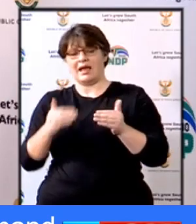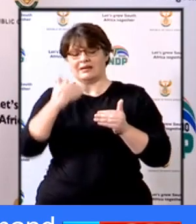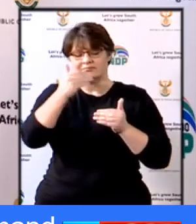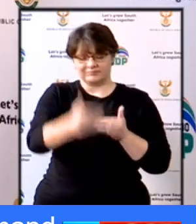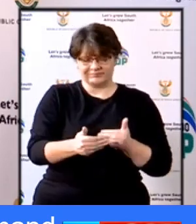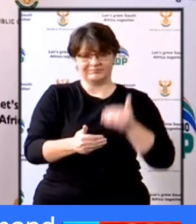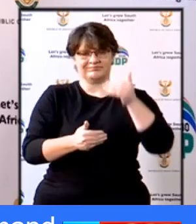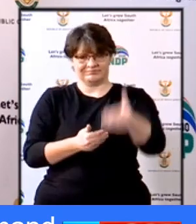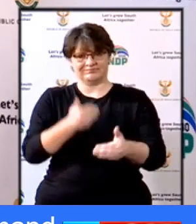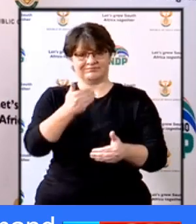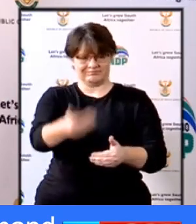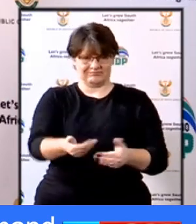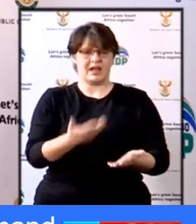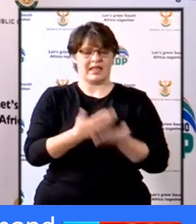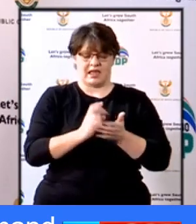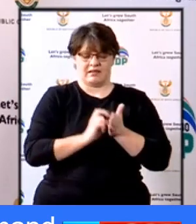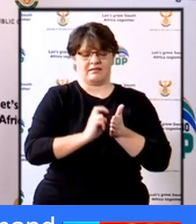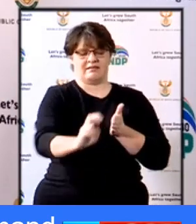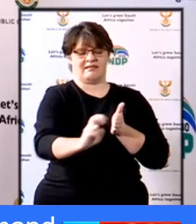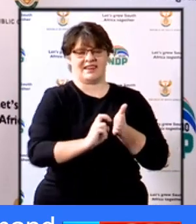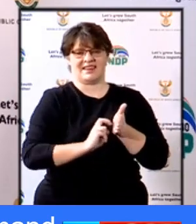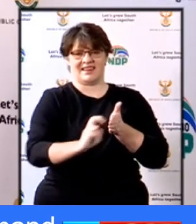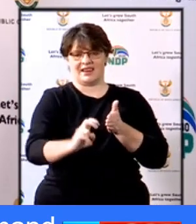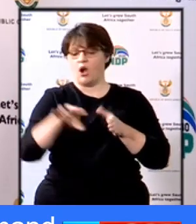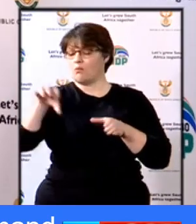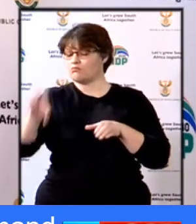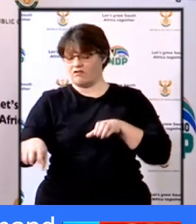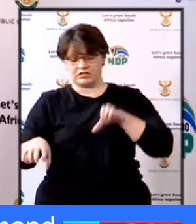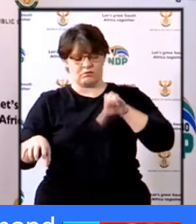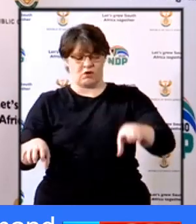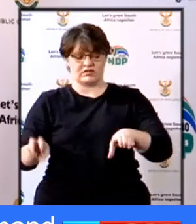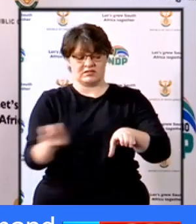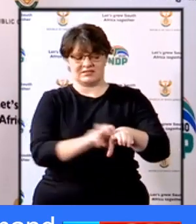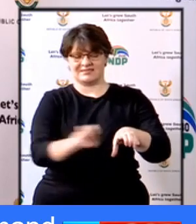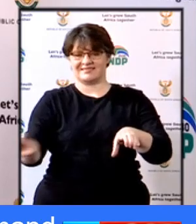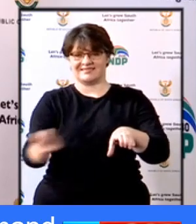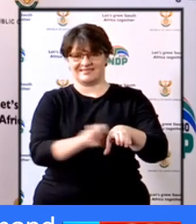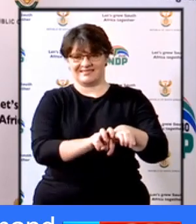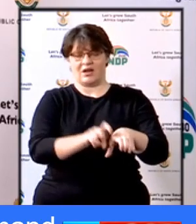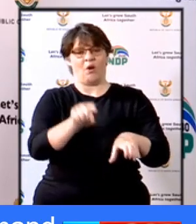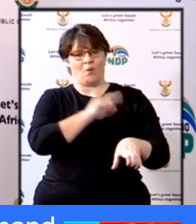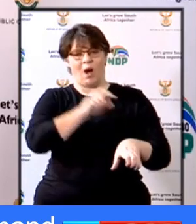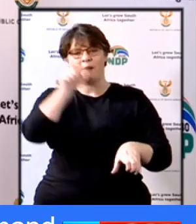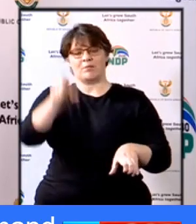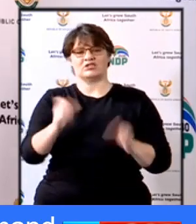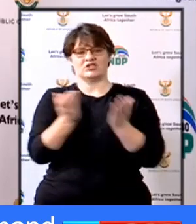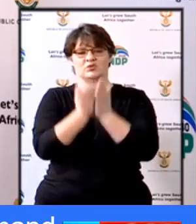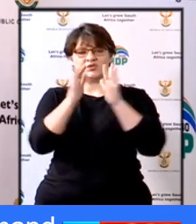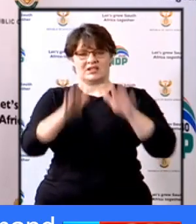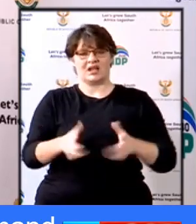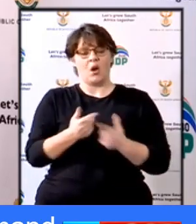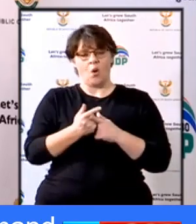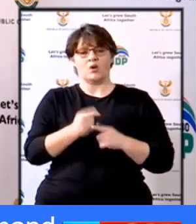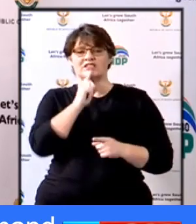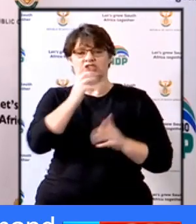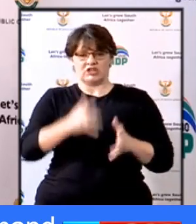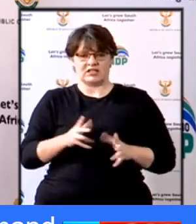open travel between provinces and districts for pupils, students and